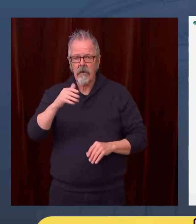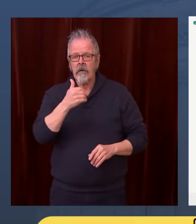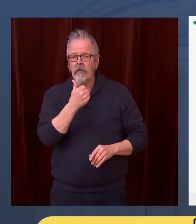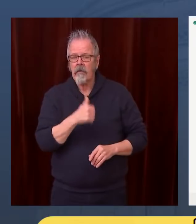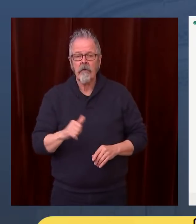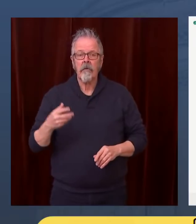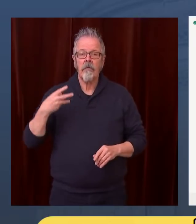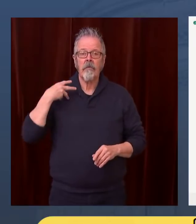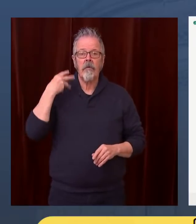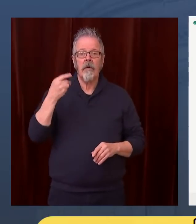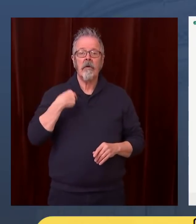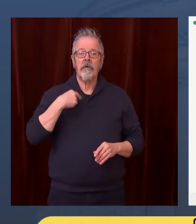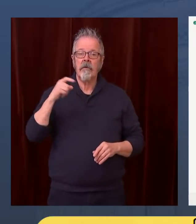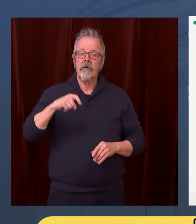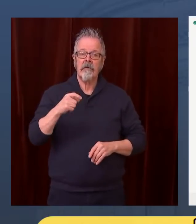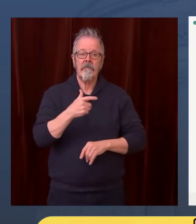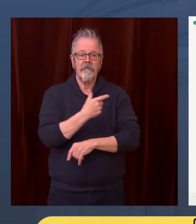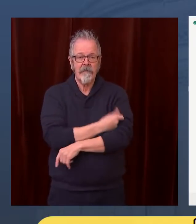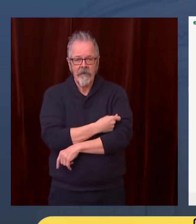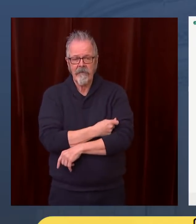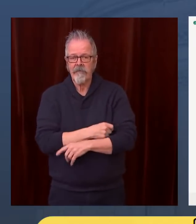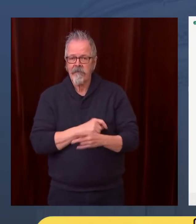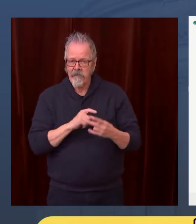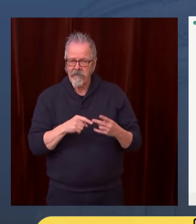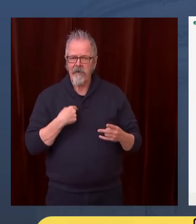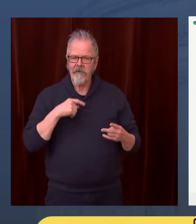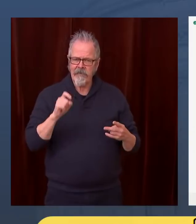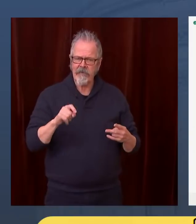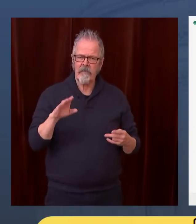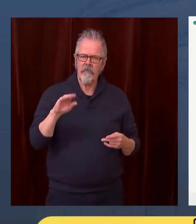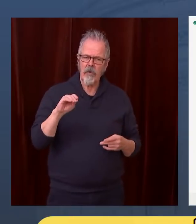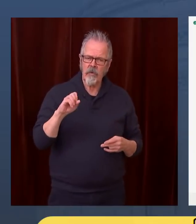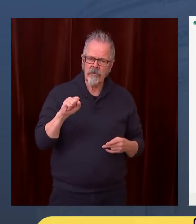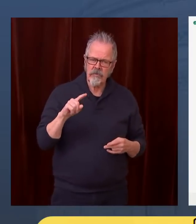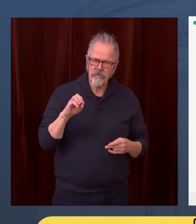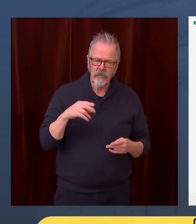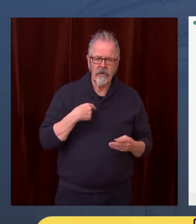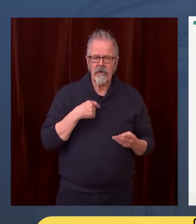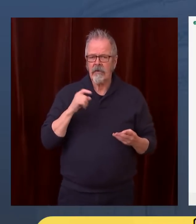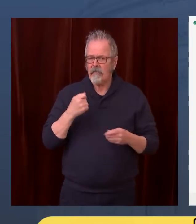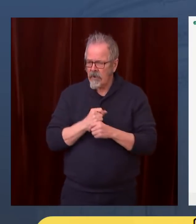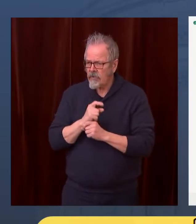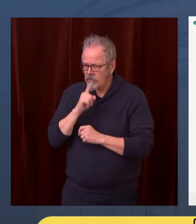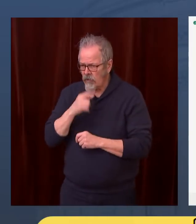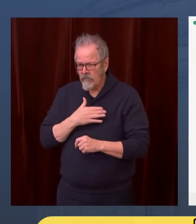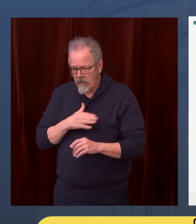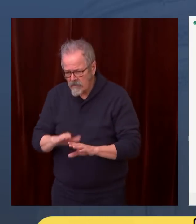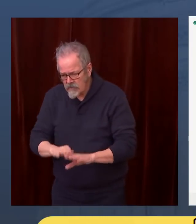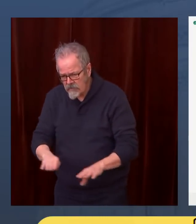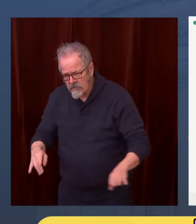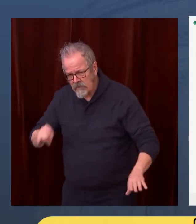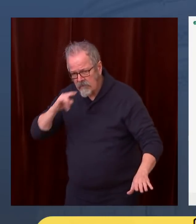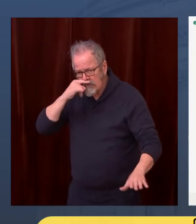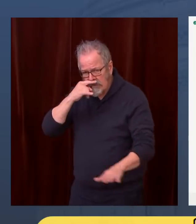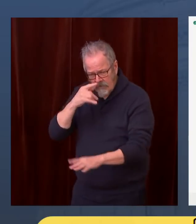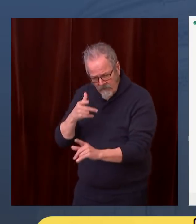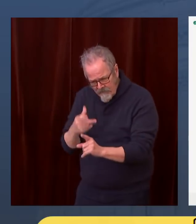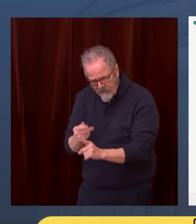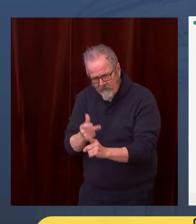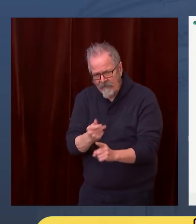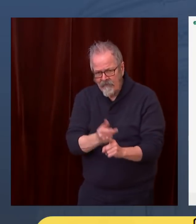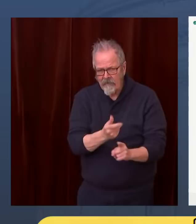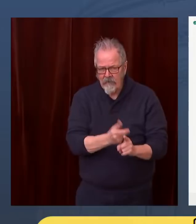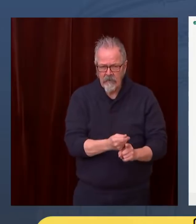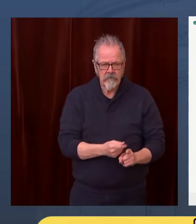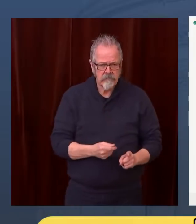a vaccine, needs to get a booster, needs to make sure their child gets a vaccine or a booster,